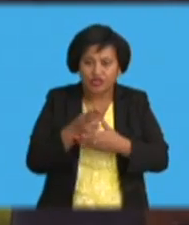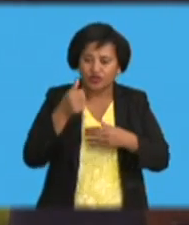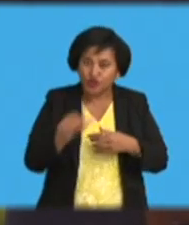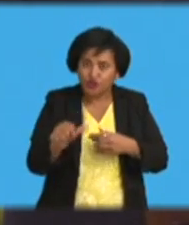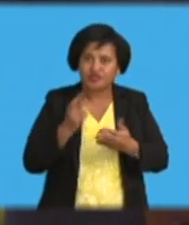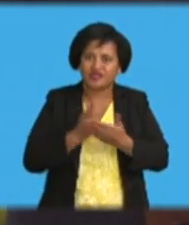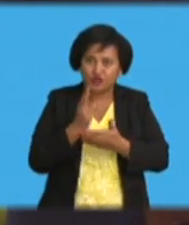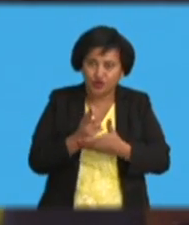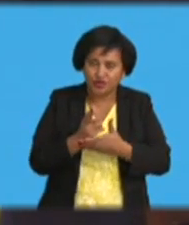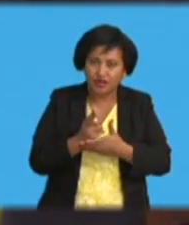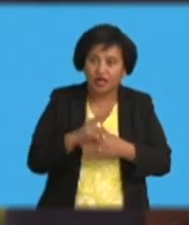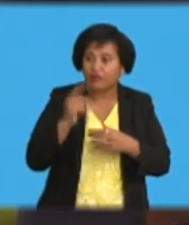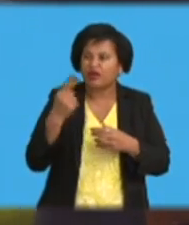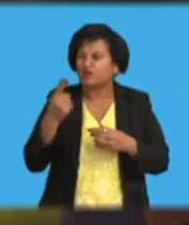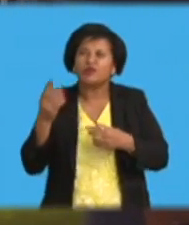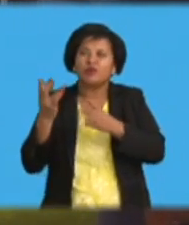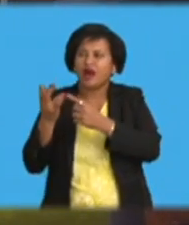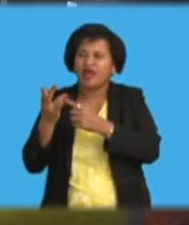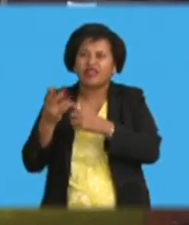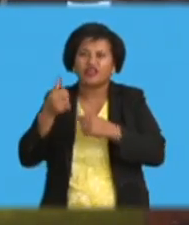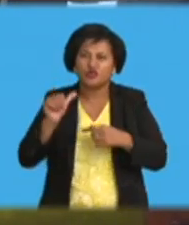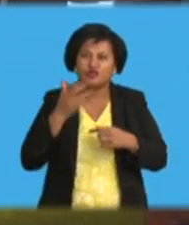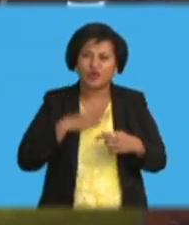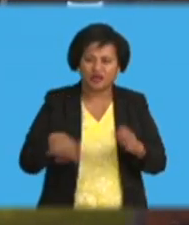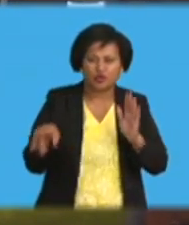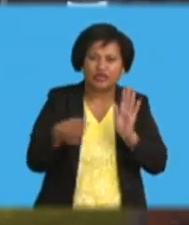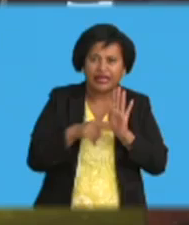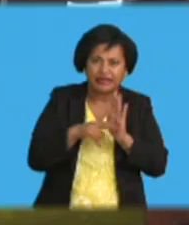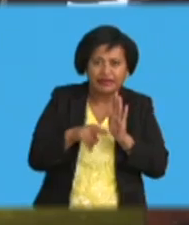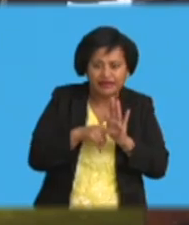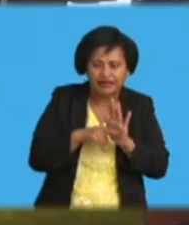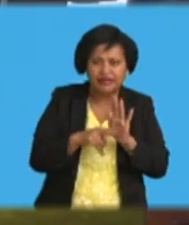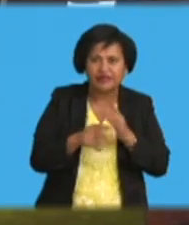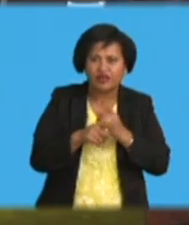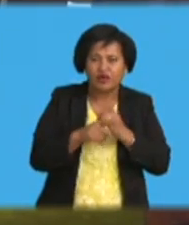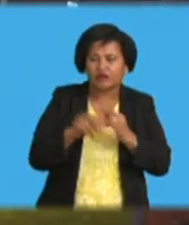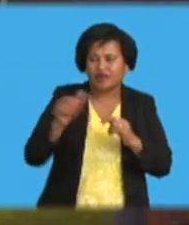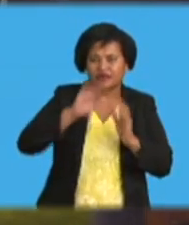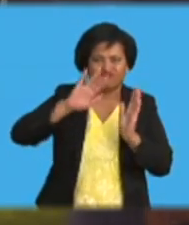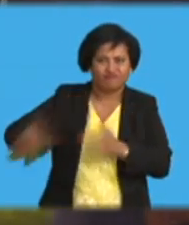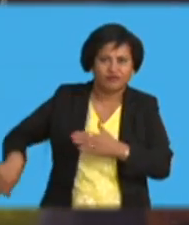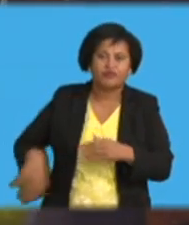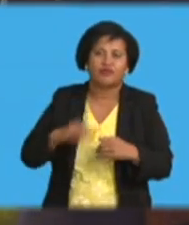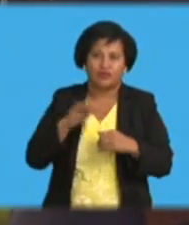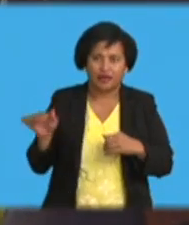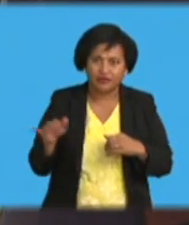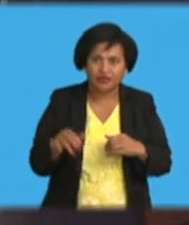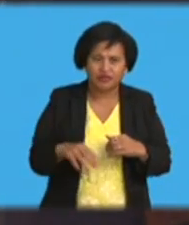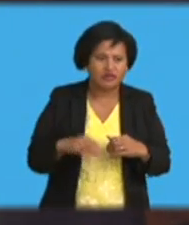must condemn those who use these platforms to cause harm, spread lies and misinformation, and misinform our citizens.